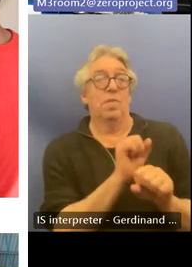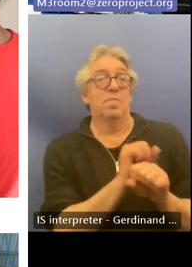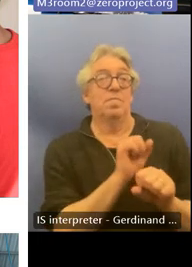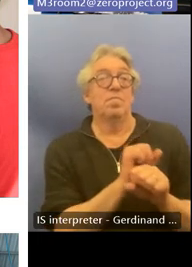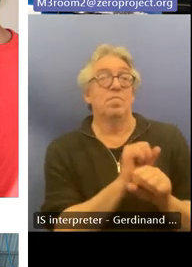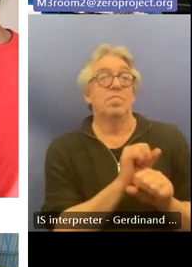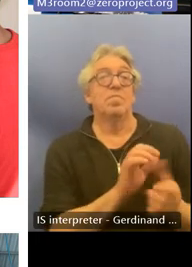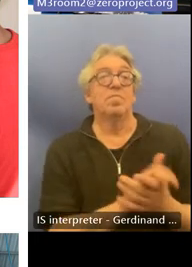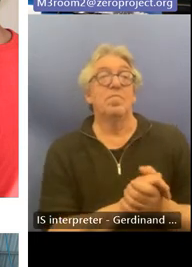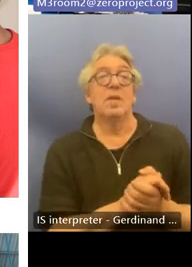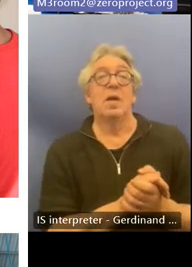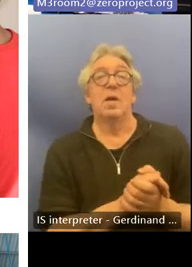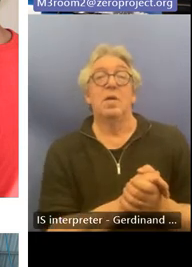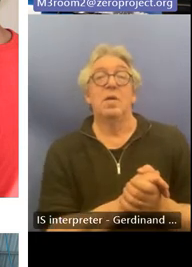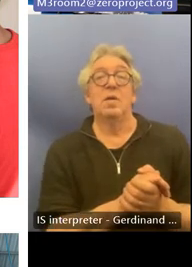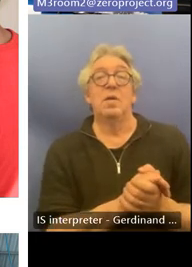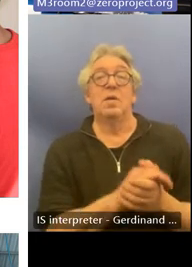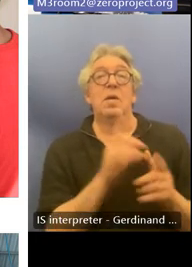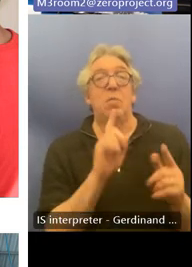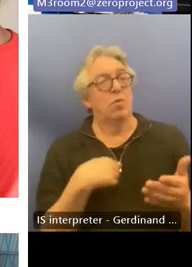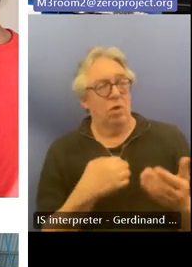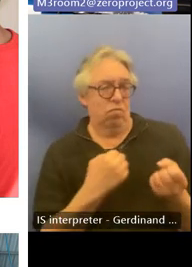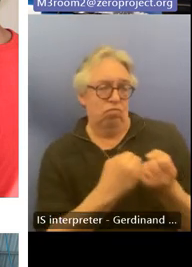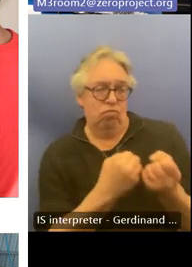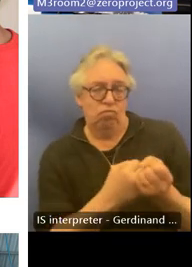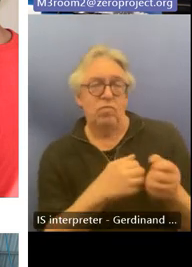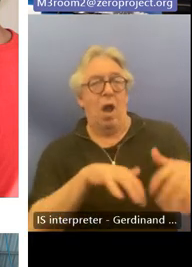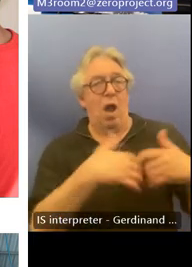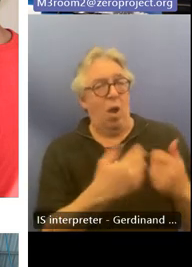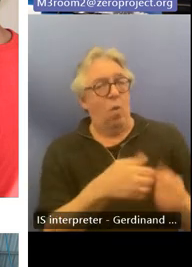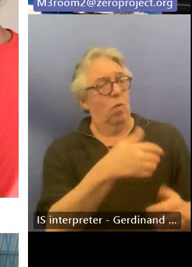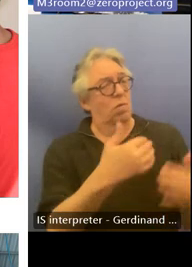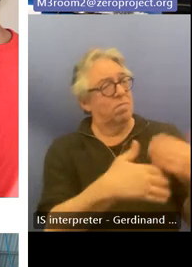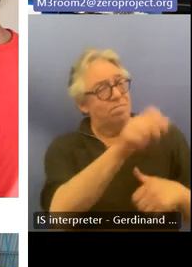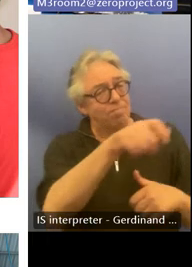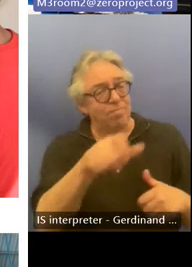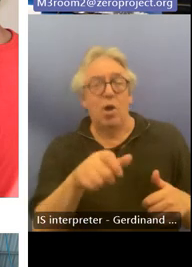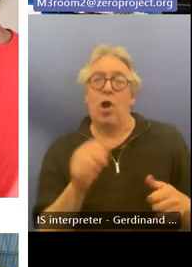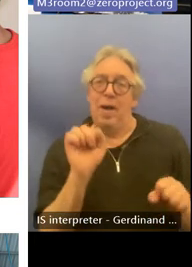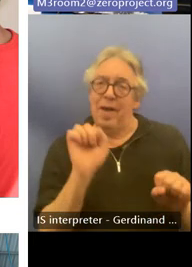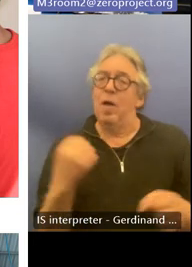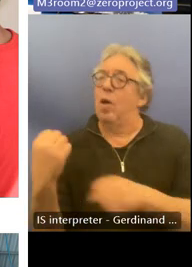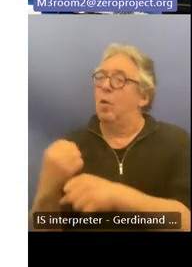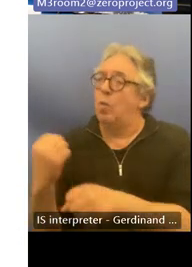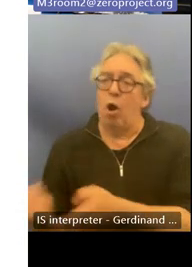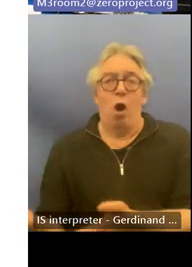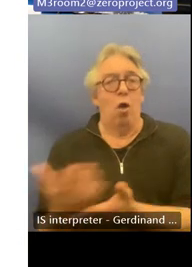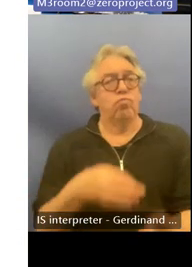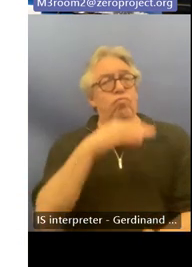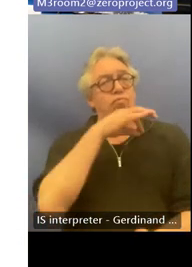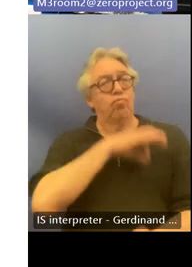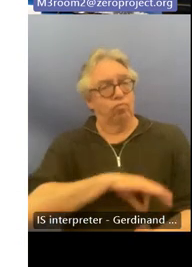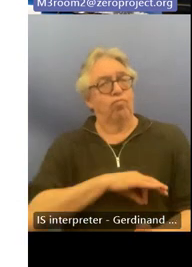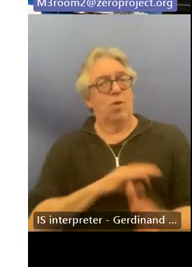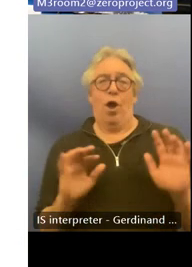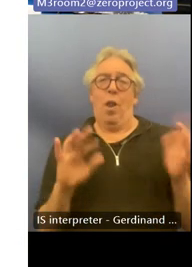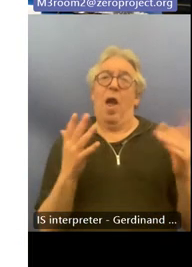income resources mobilization for support ourselves. Thank you. The process is we announcing